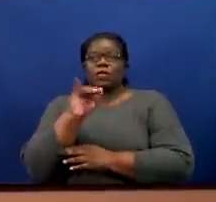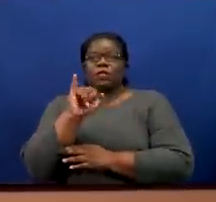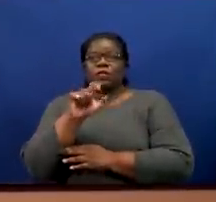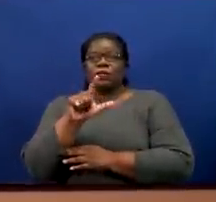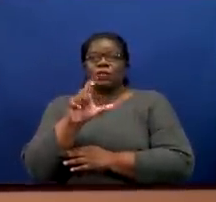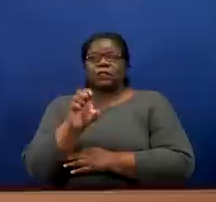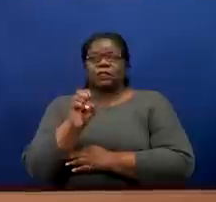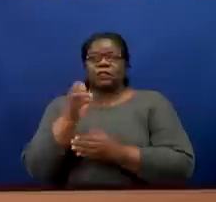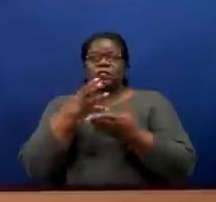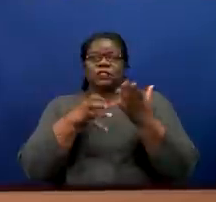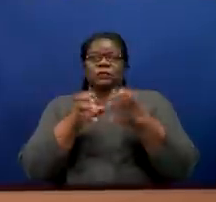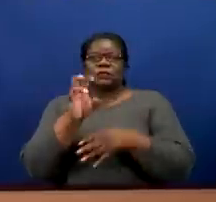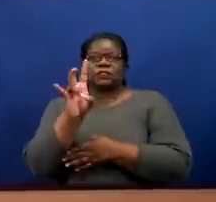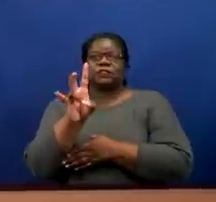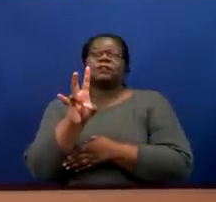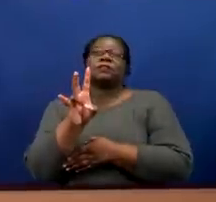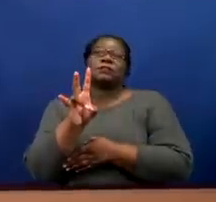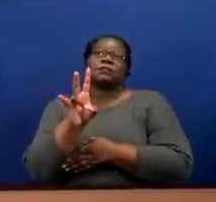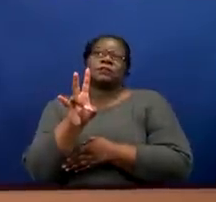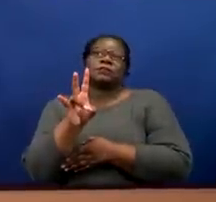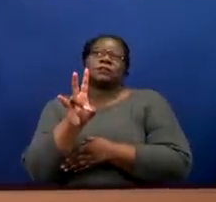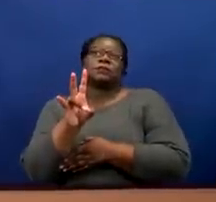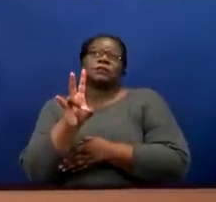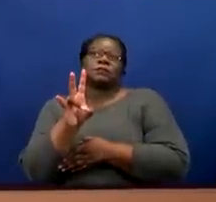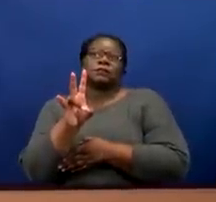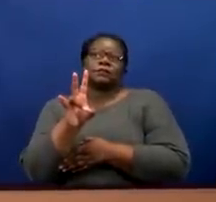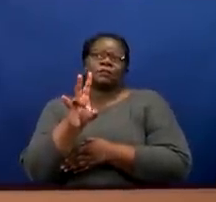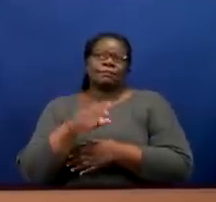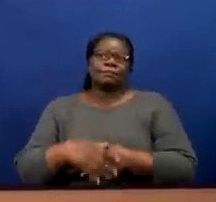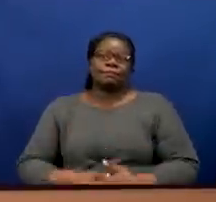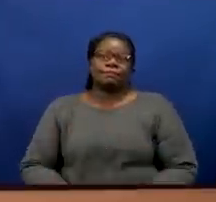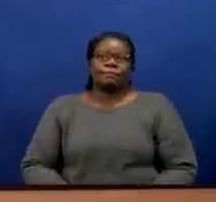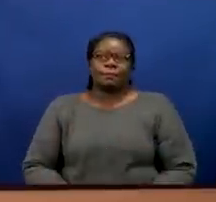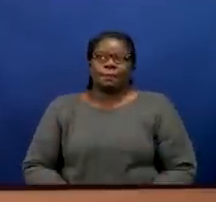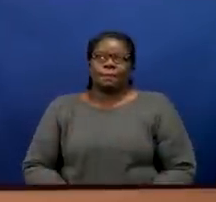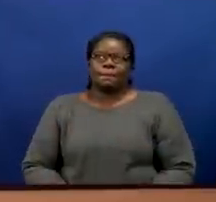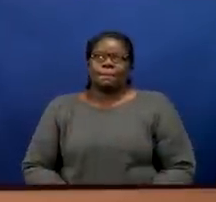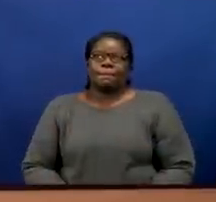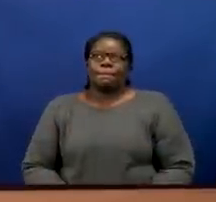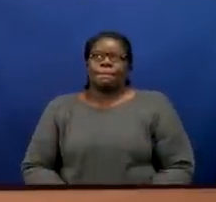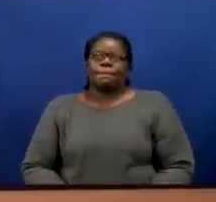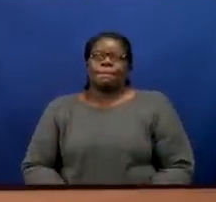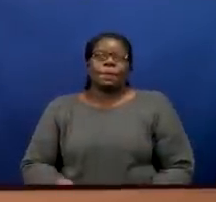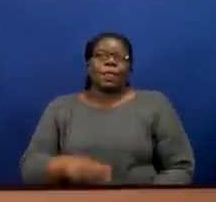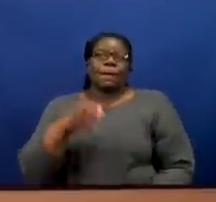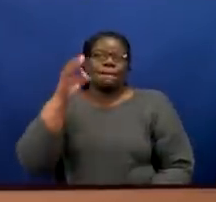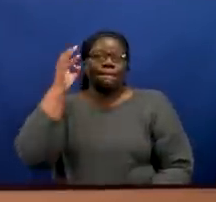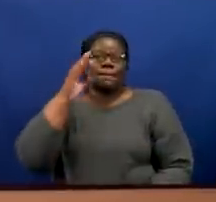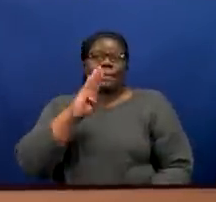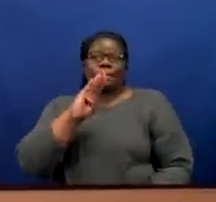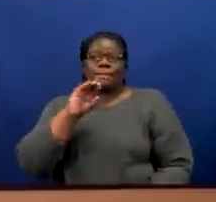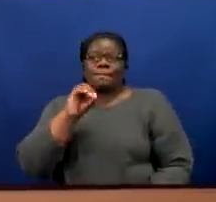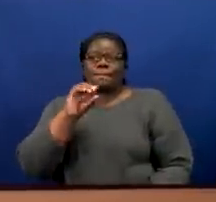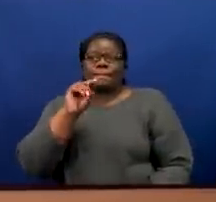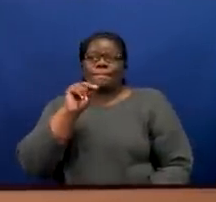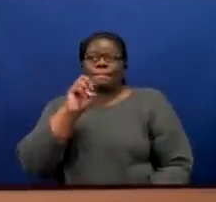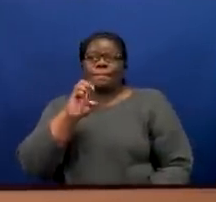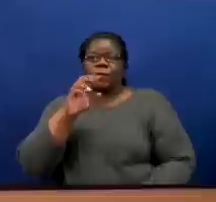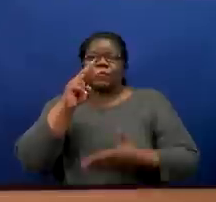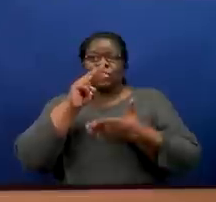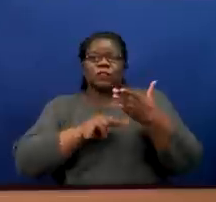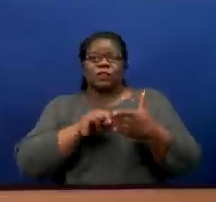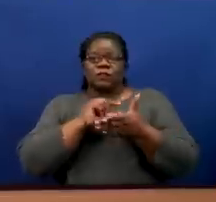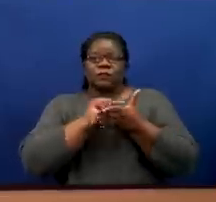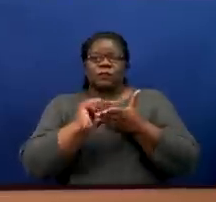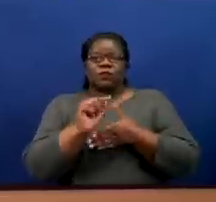7. 2 Chronicles chapter 7. The Reverend Boone has been kind enough to read for us verses 1 through